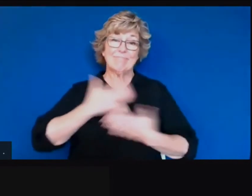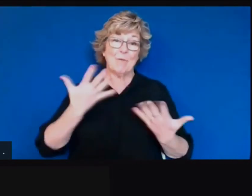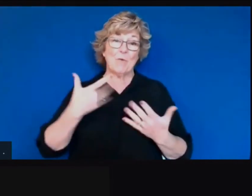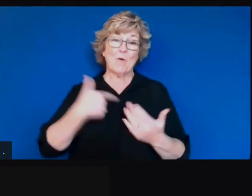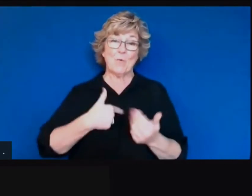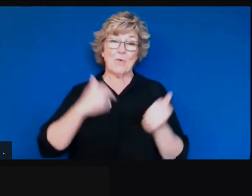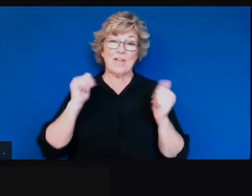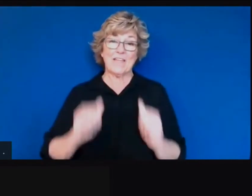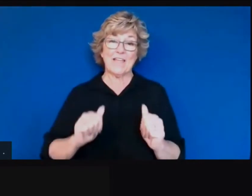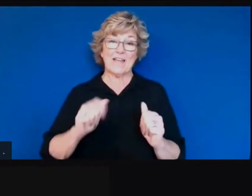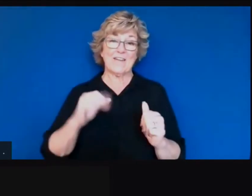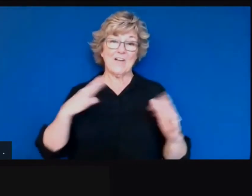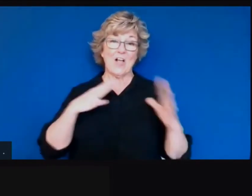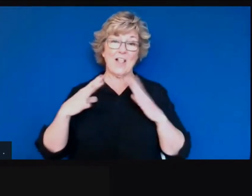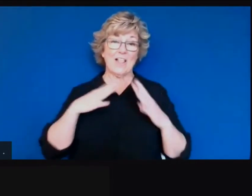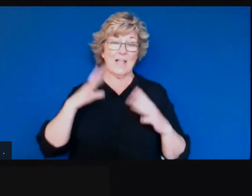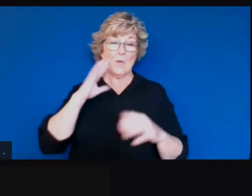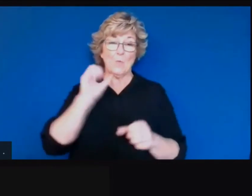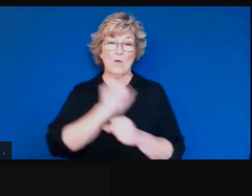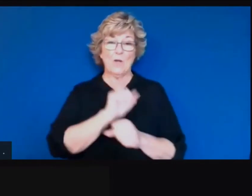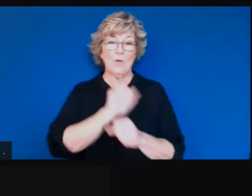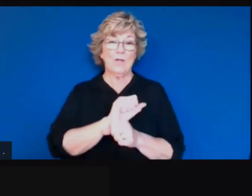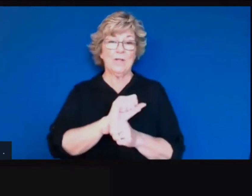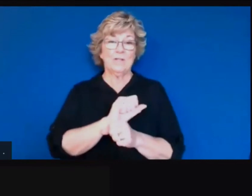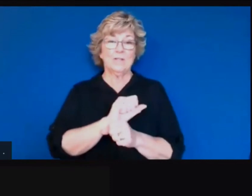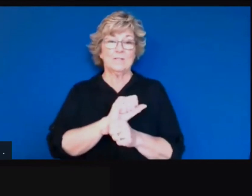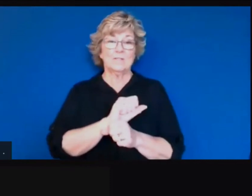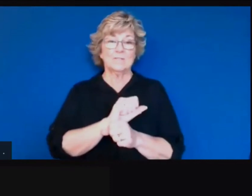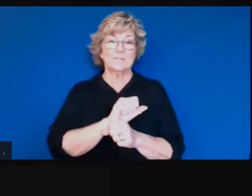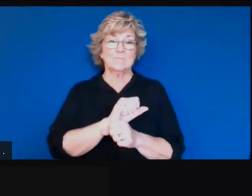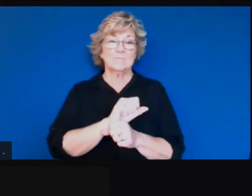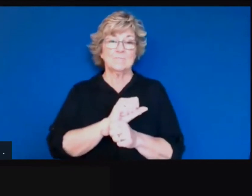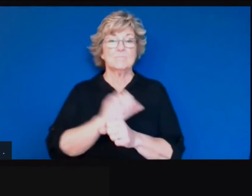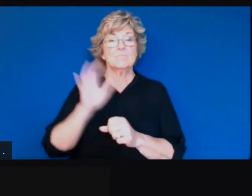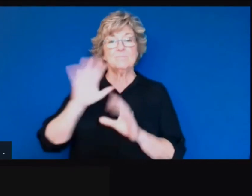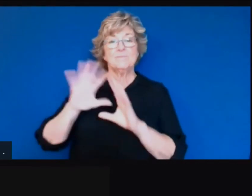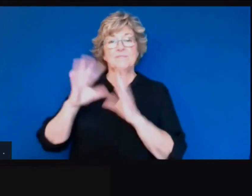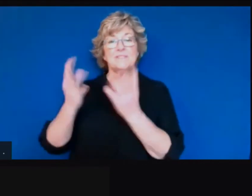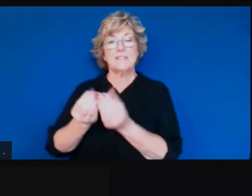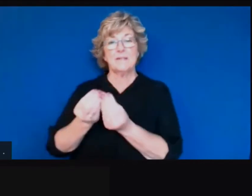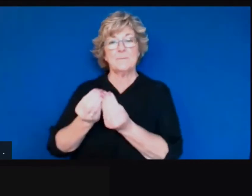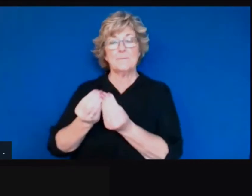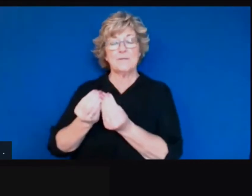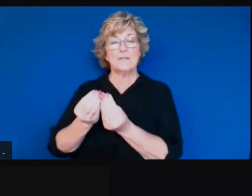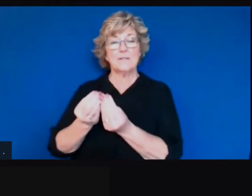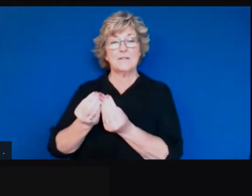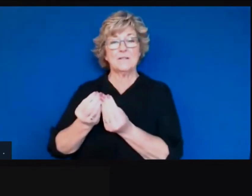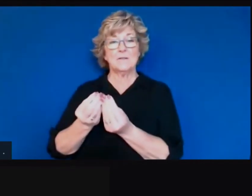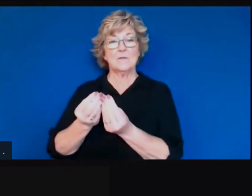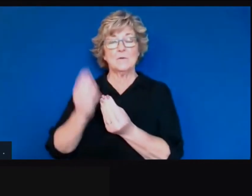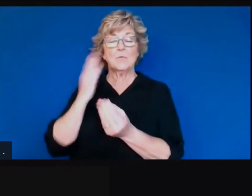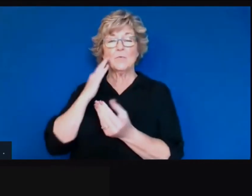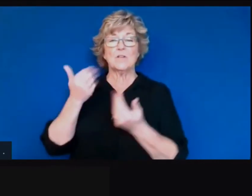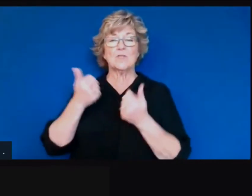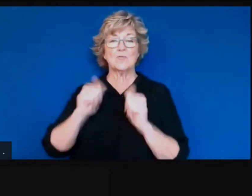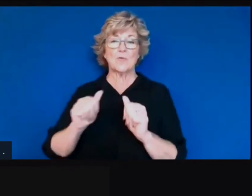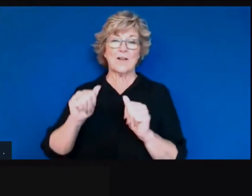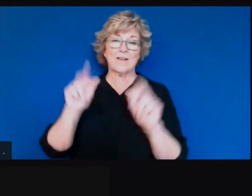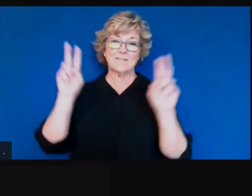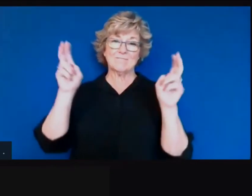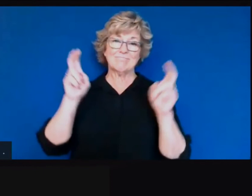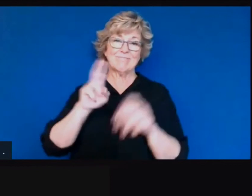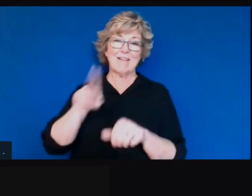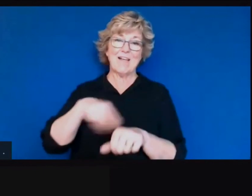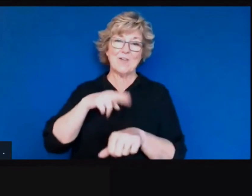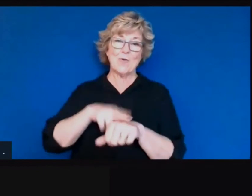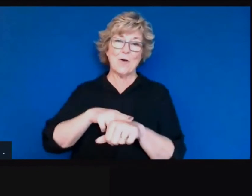can of the holidays. I'll be working, but my family will try to create conditions where this can be as normal as it possibly